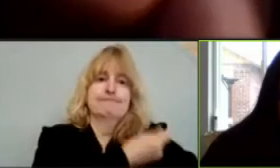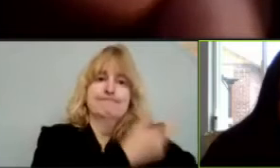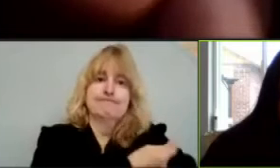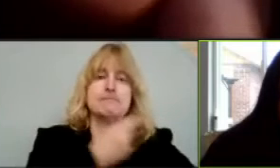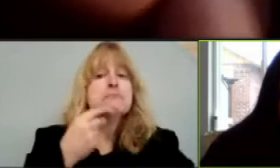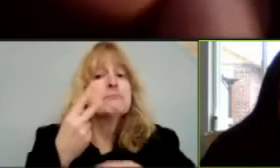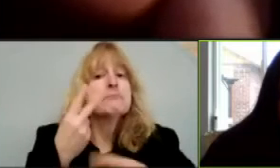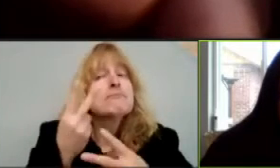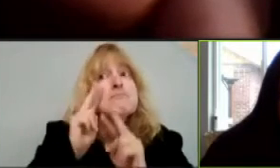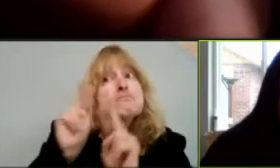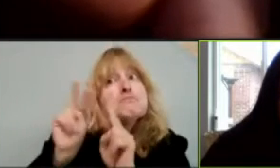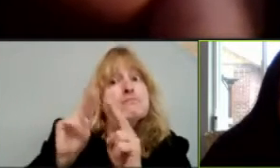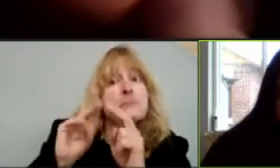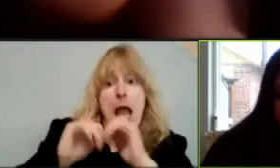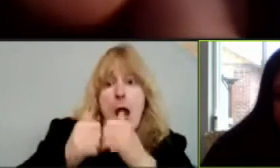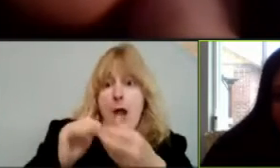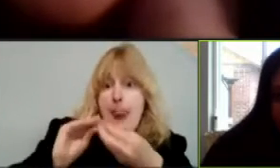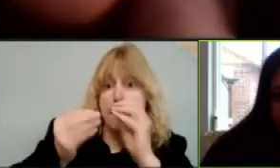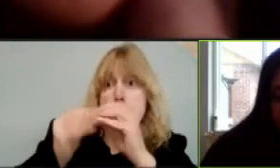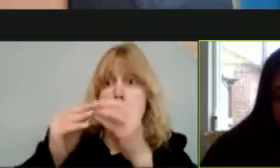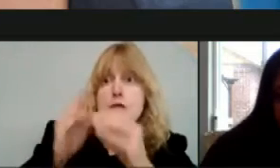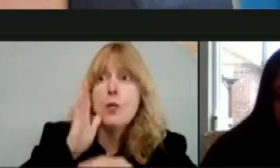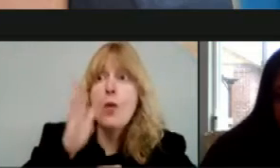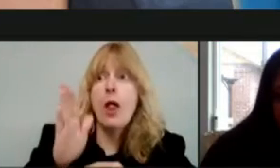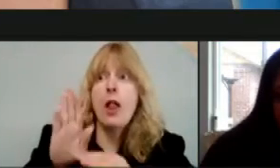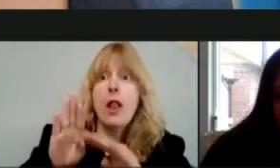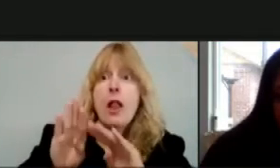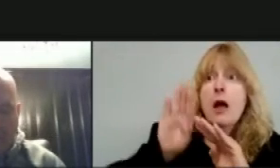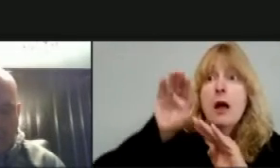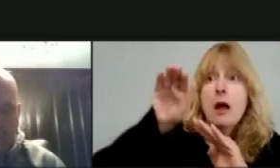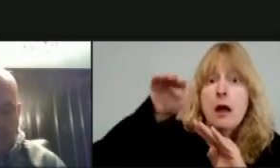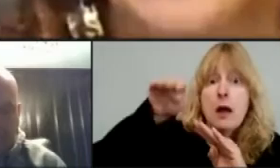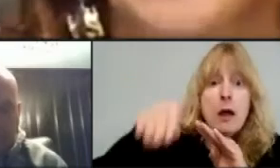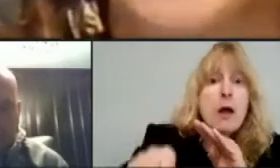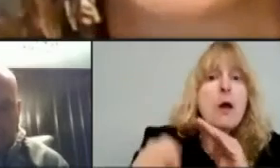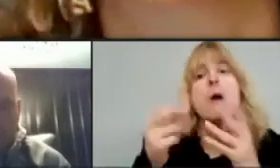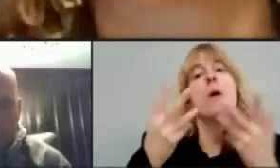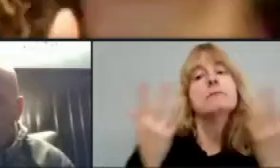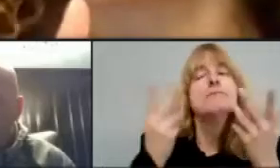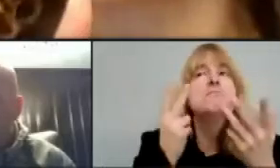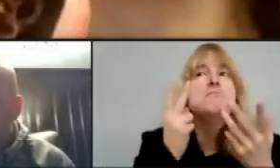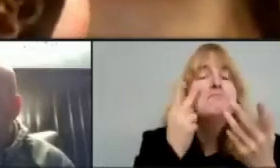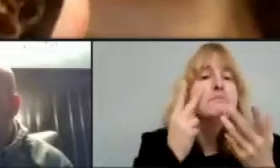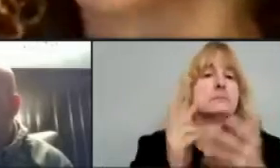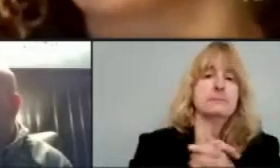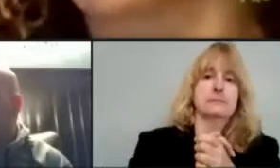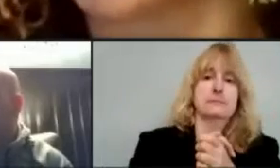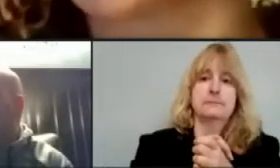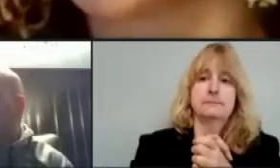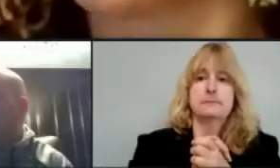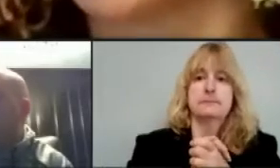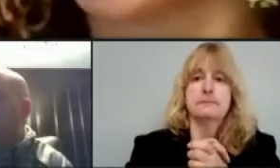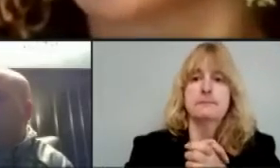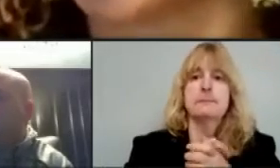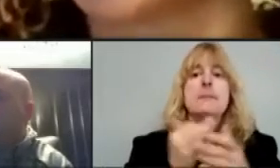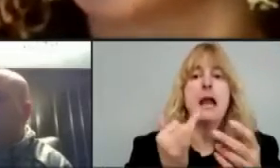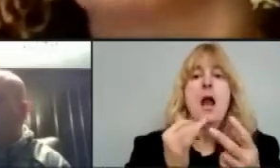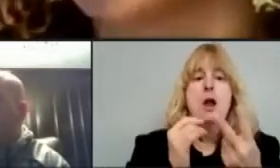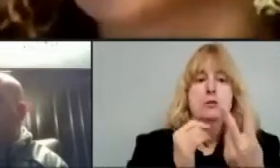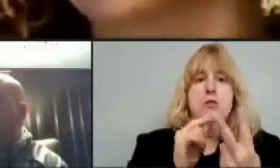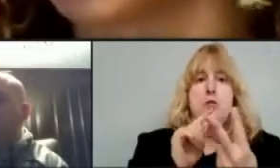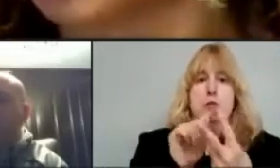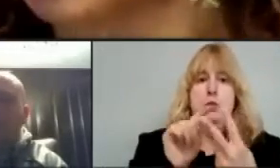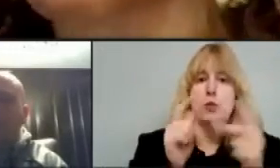Thank you. Just 2 quick kind of follow-up questions, both of you,